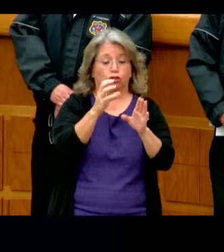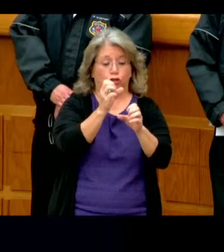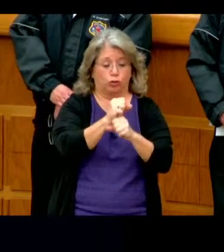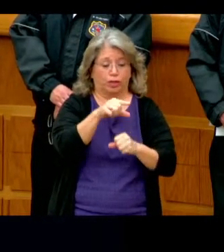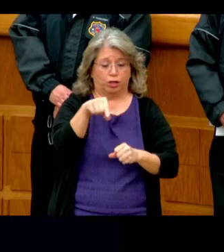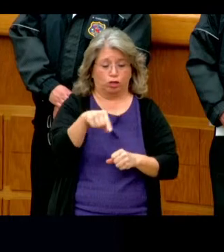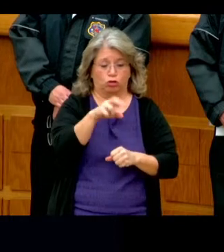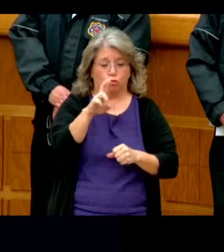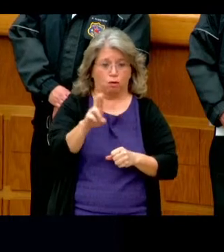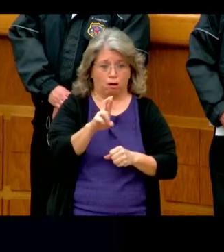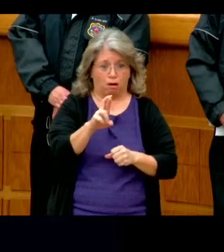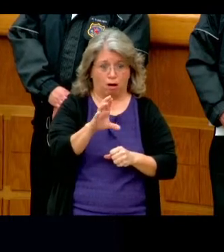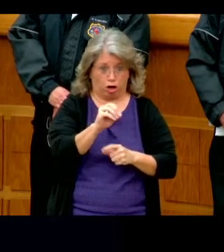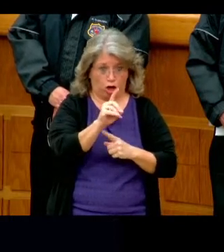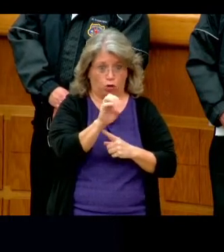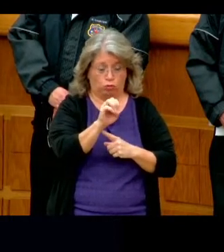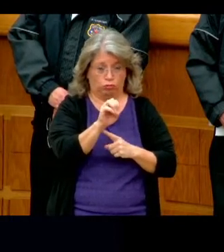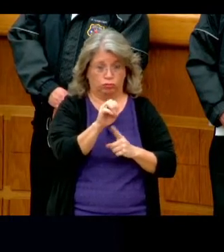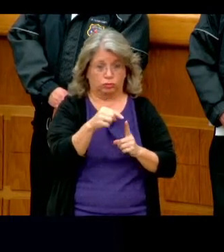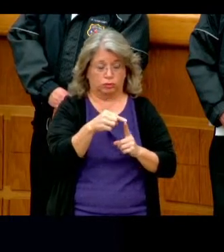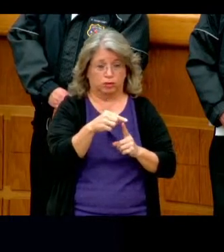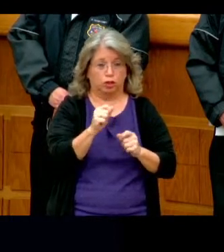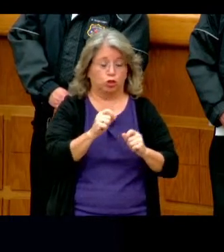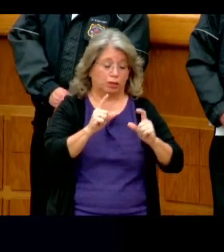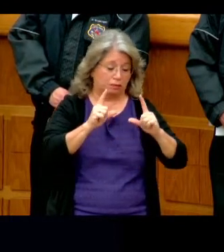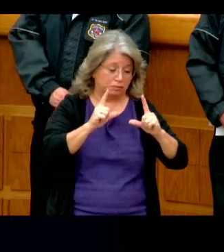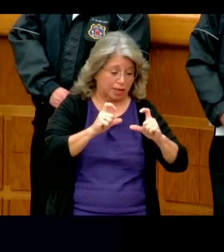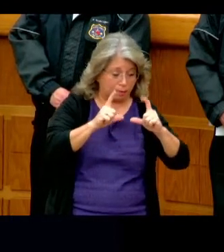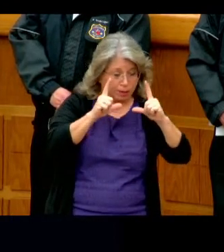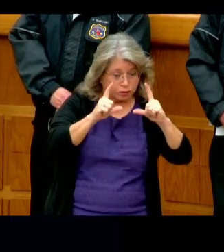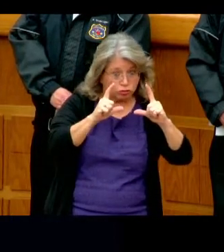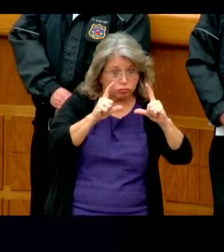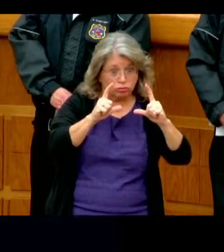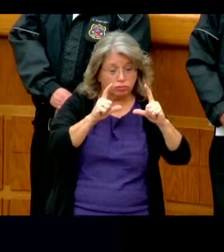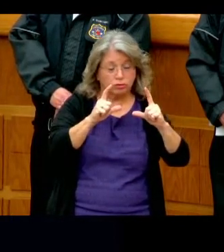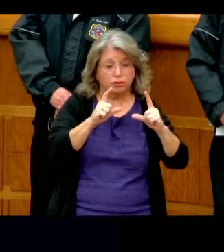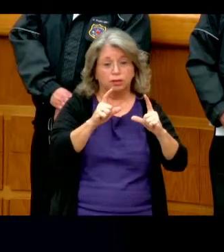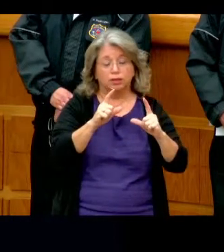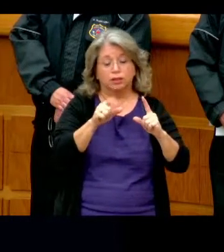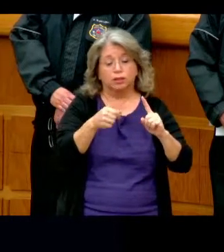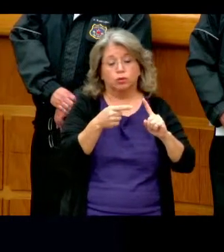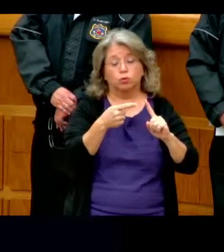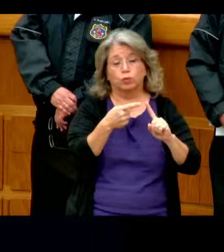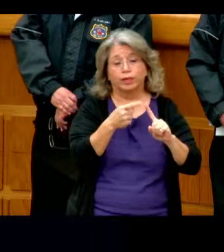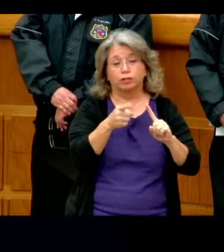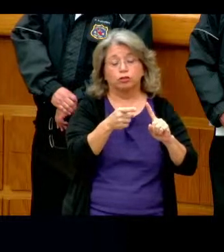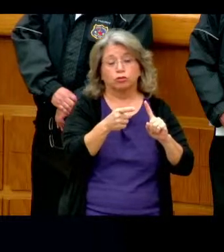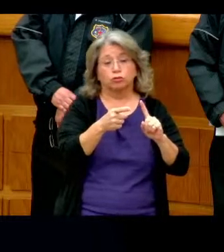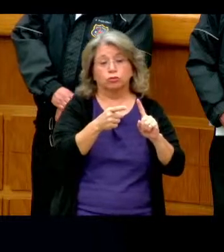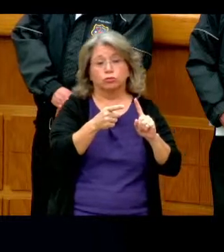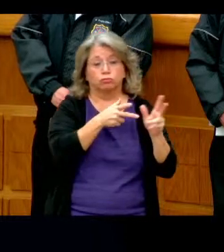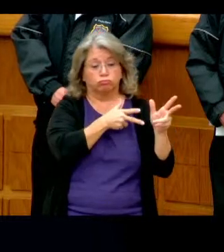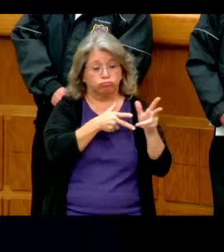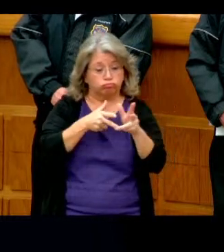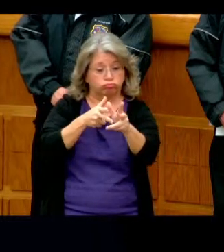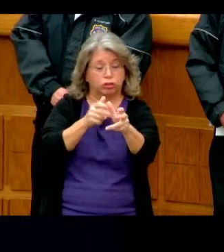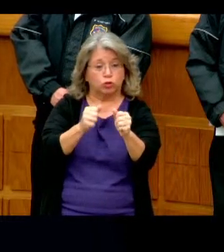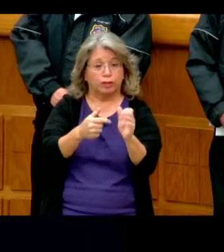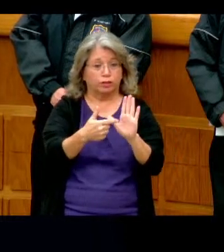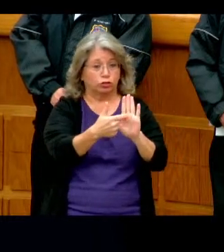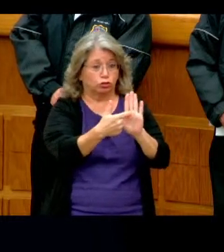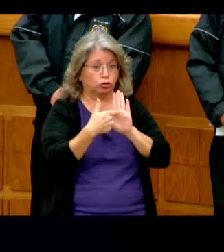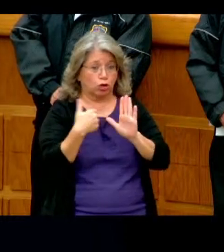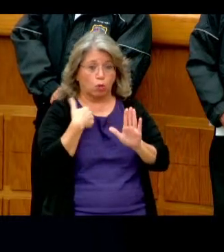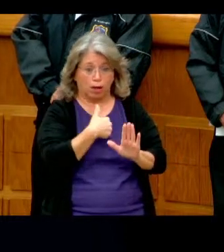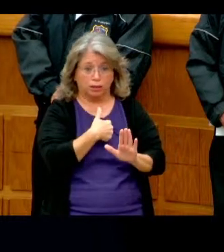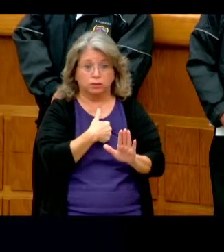registered online and you receive a QR code, you can take a picture of it, so that way when you come through the line, you can show it to us. We can help you with that when you get